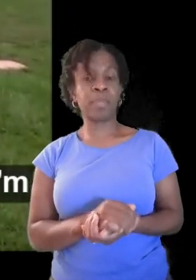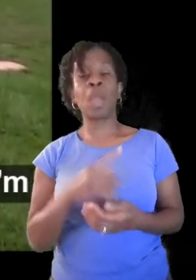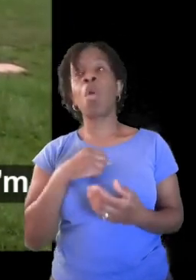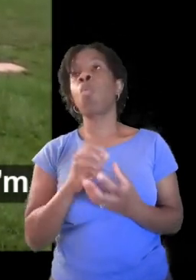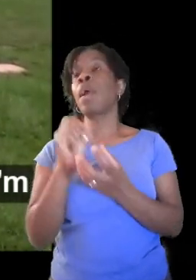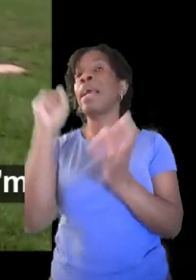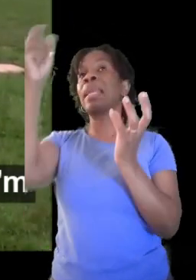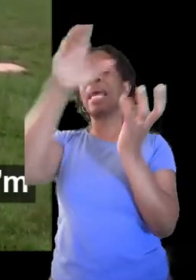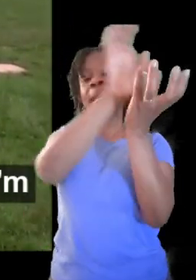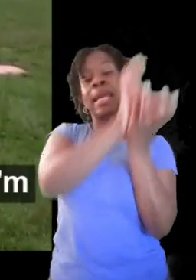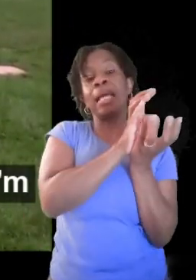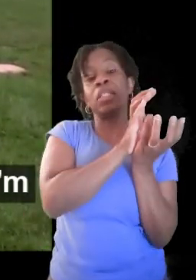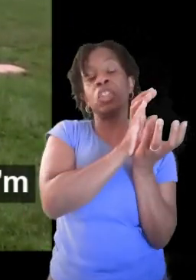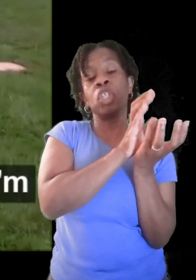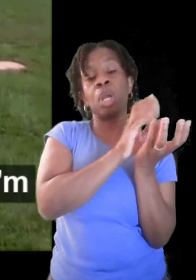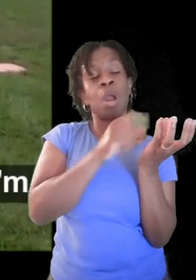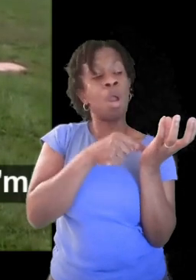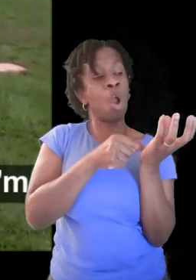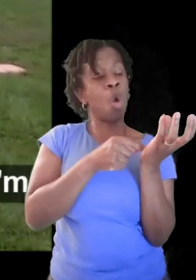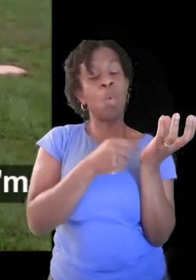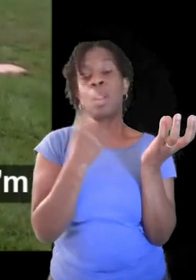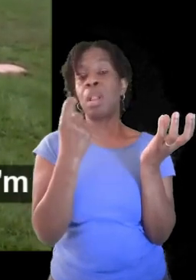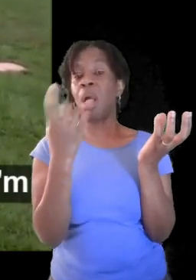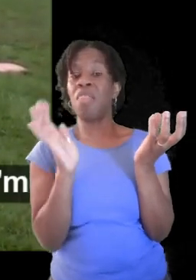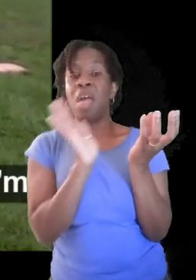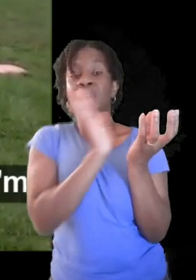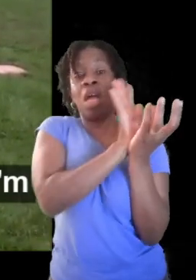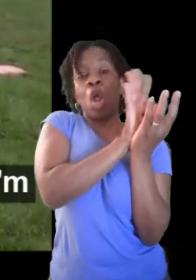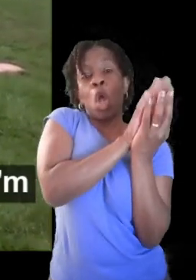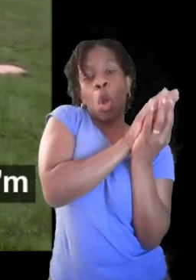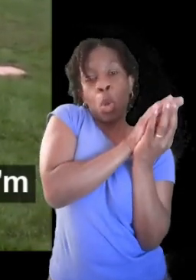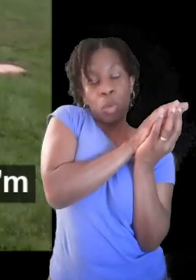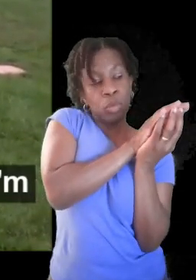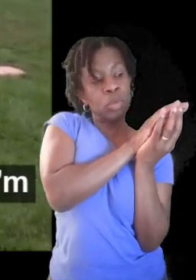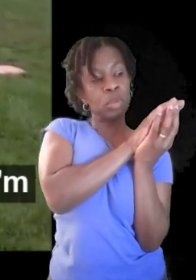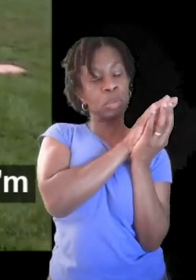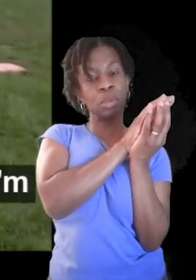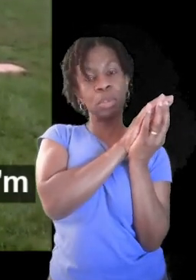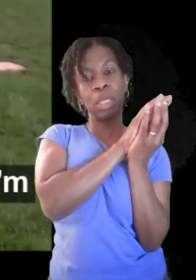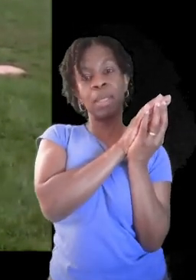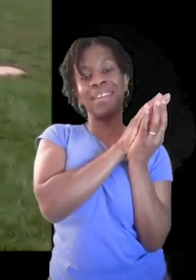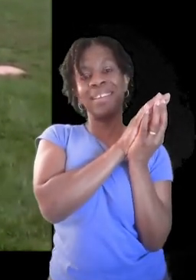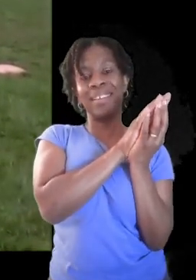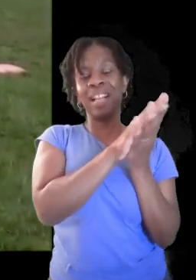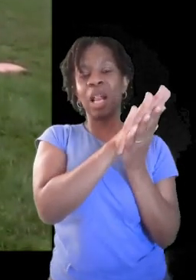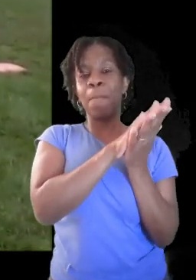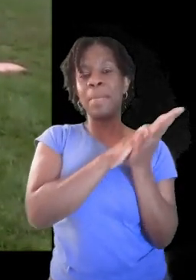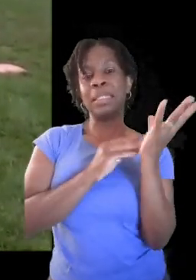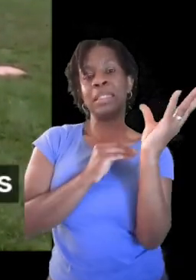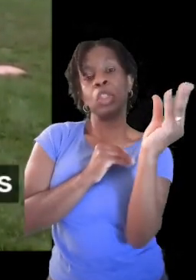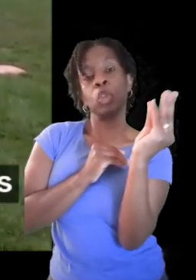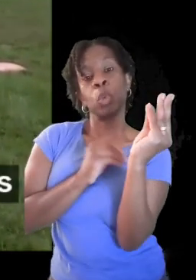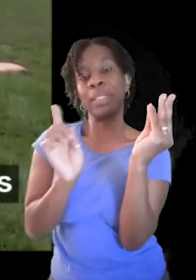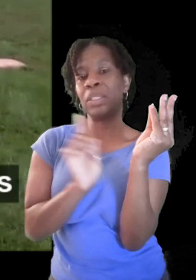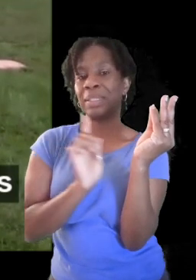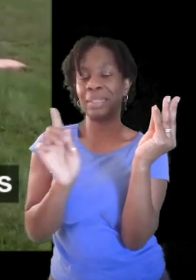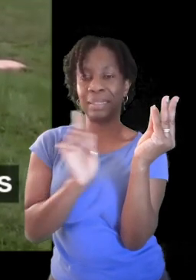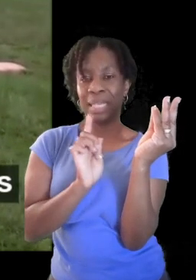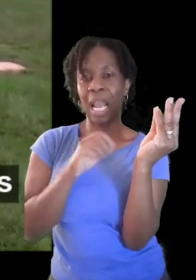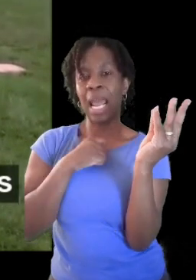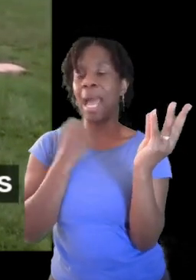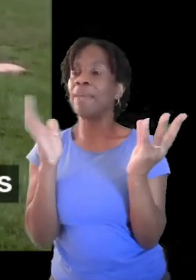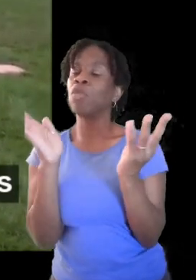Then I'll slam the glove shut with my other hand. So I'm not squeezing the glove,